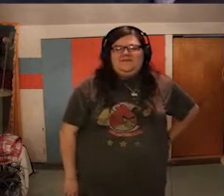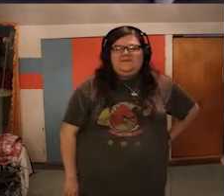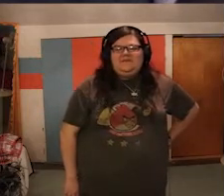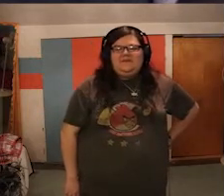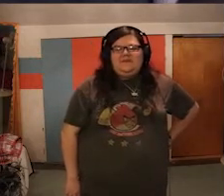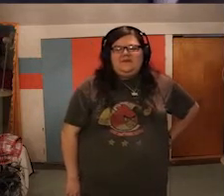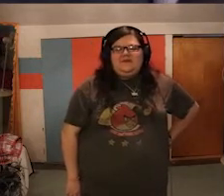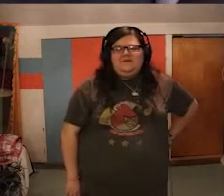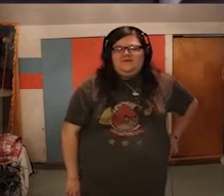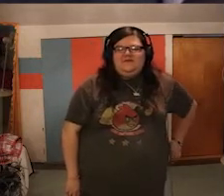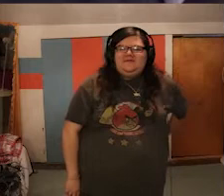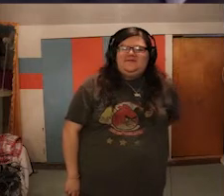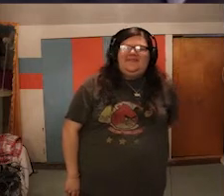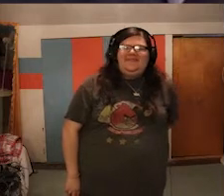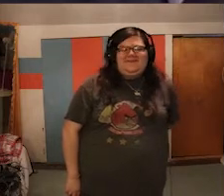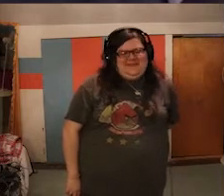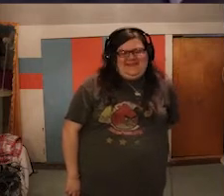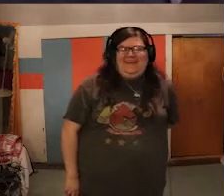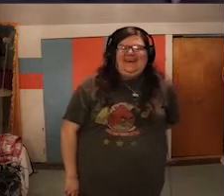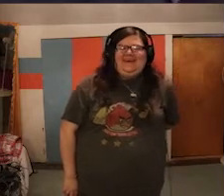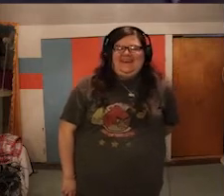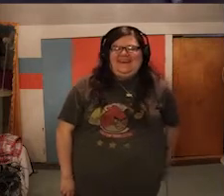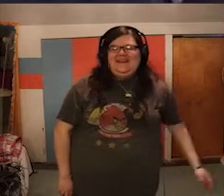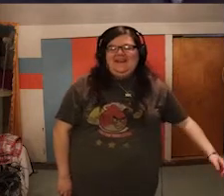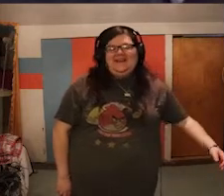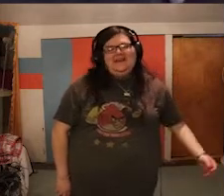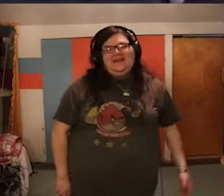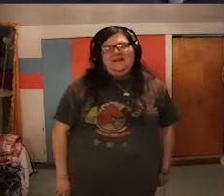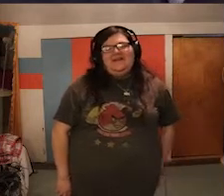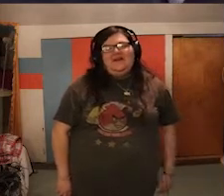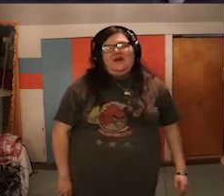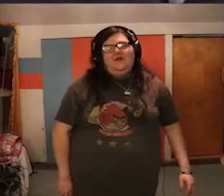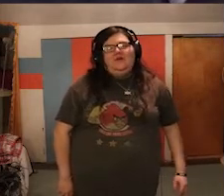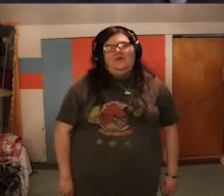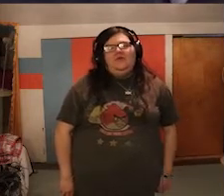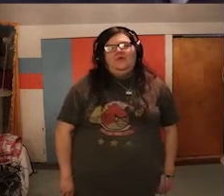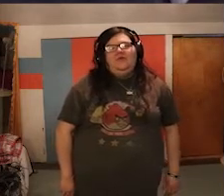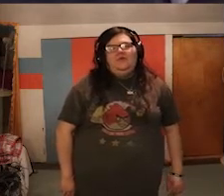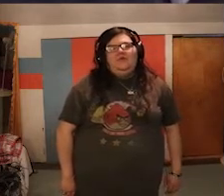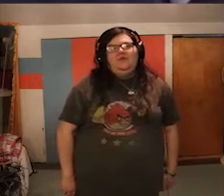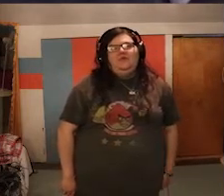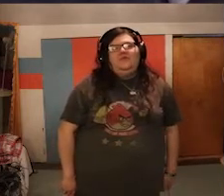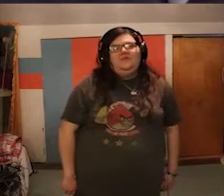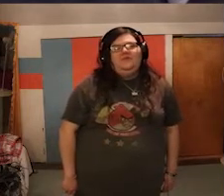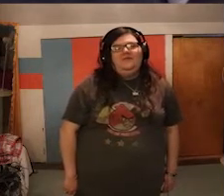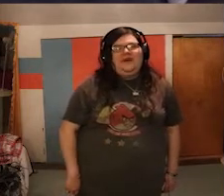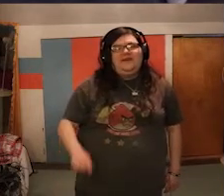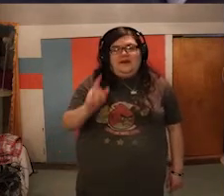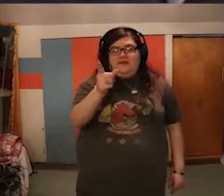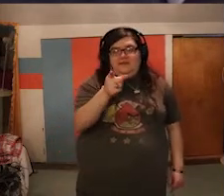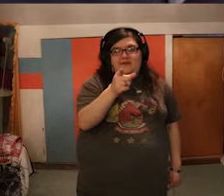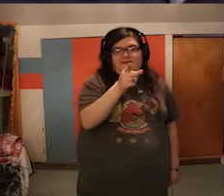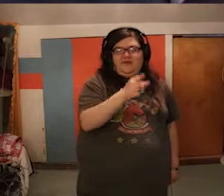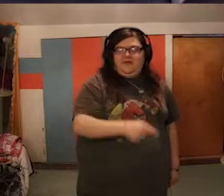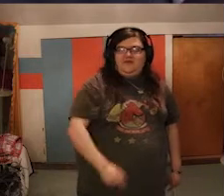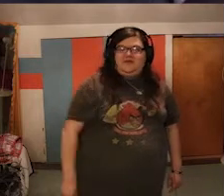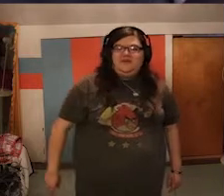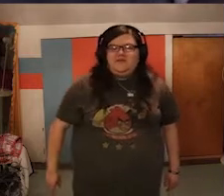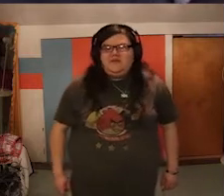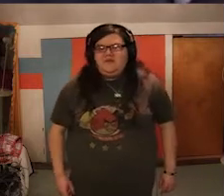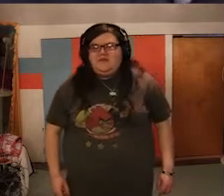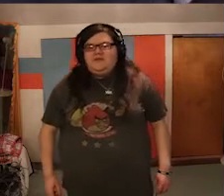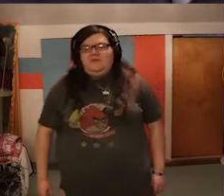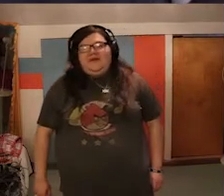like you know, that. Repeat that. Yeah. Repeat that. Making a song without hearing it. Ooh. Okay. That is very